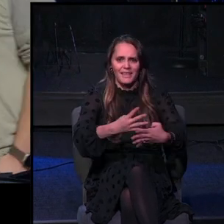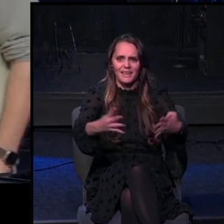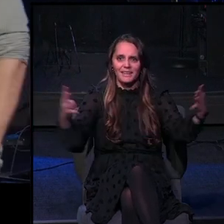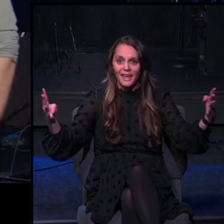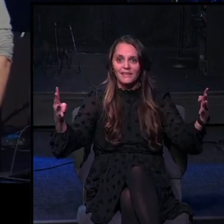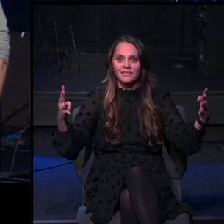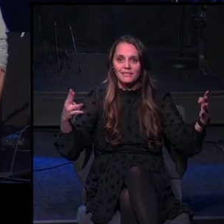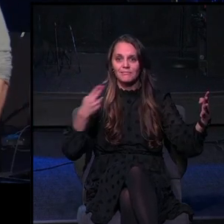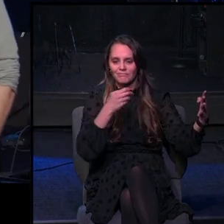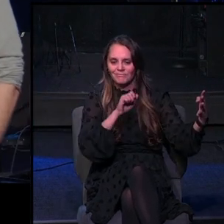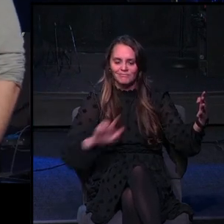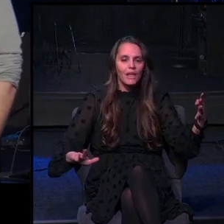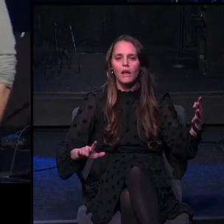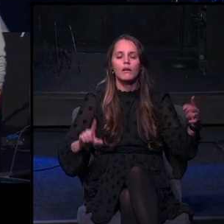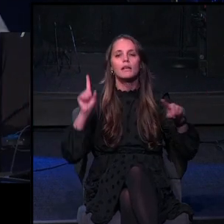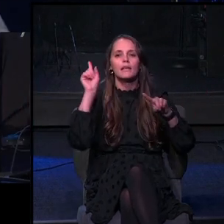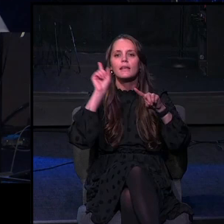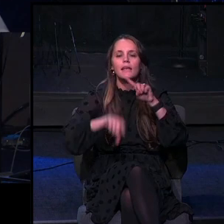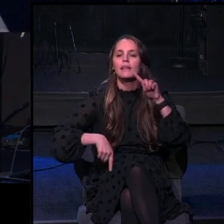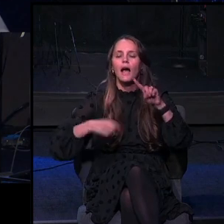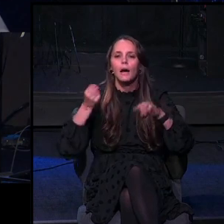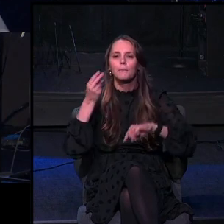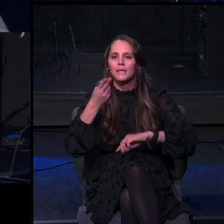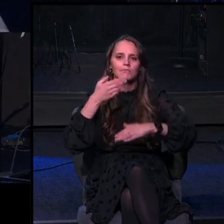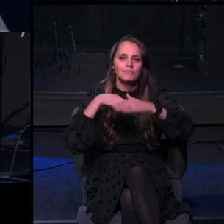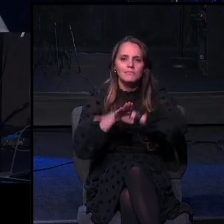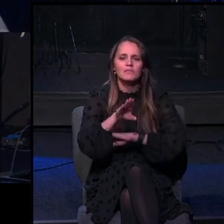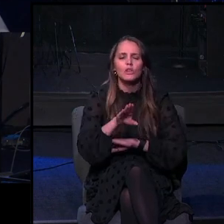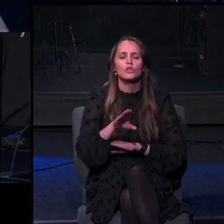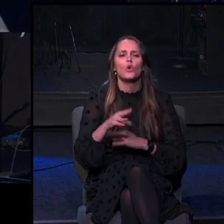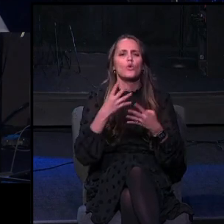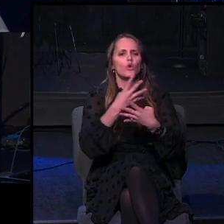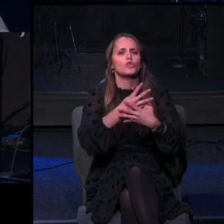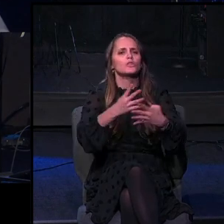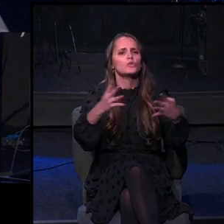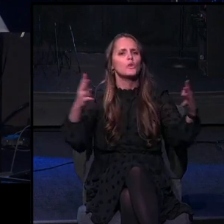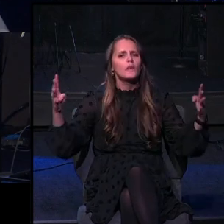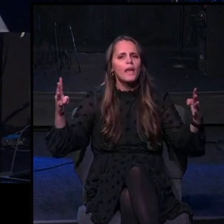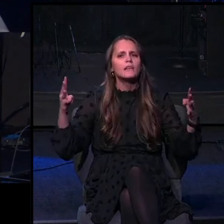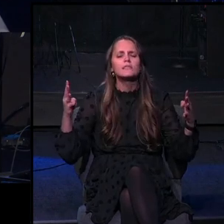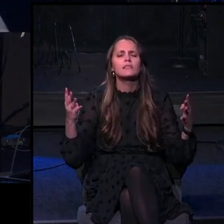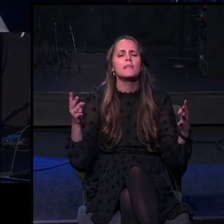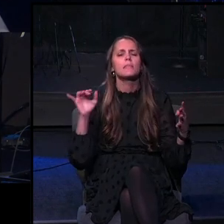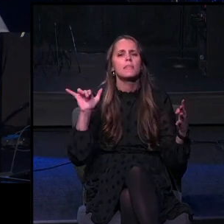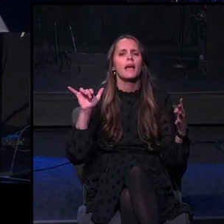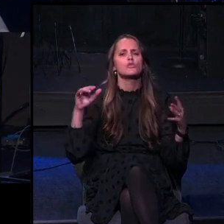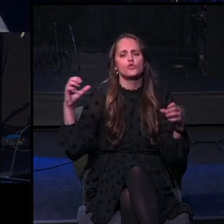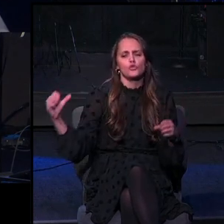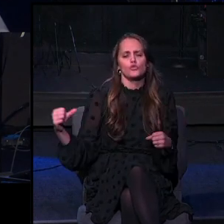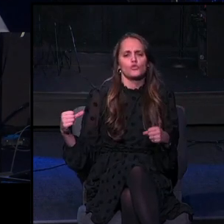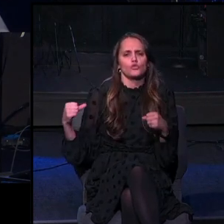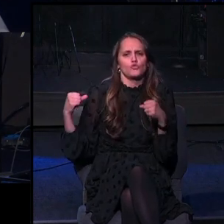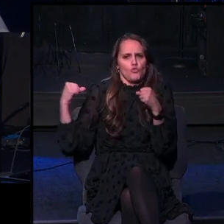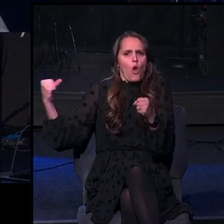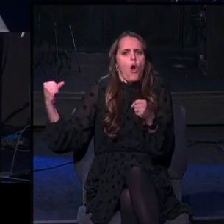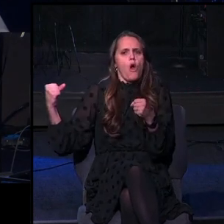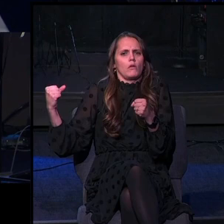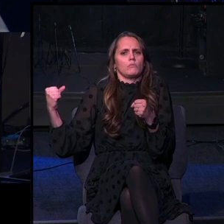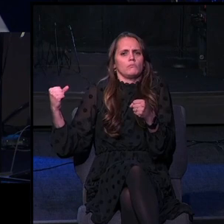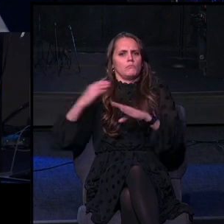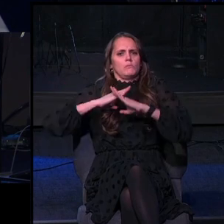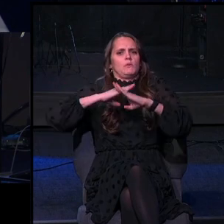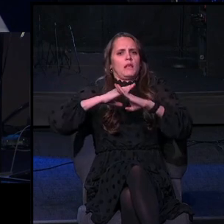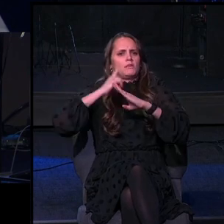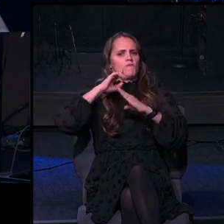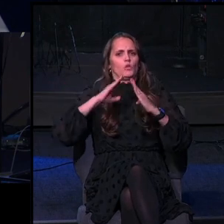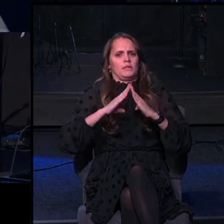it. So the gate in ancient times was a place of stronghold for a city. Gates are two ways, right?